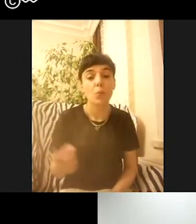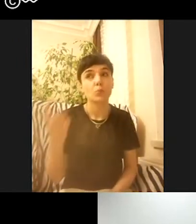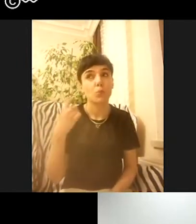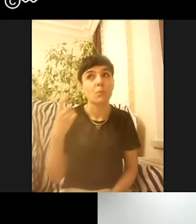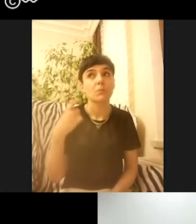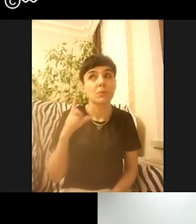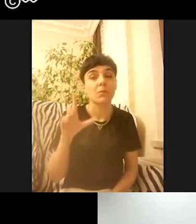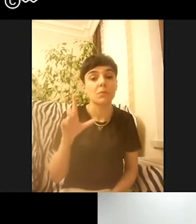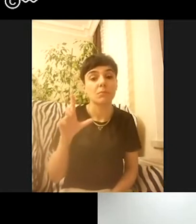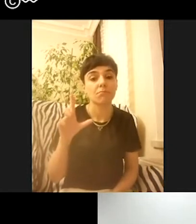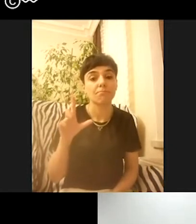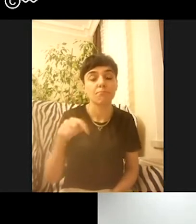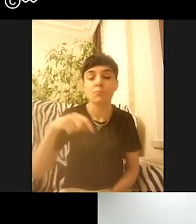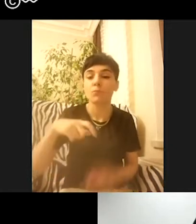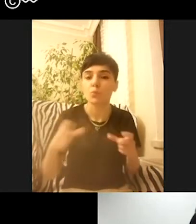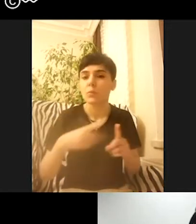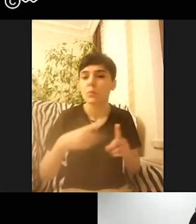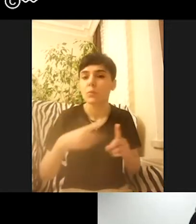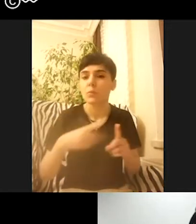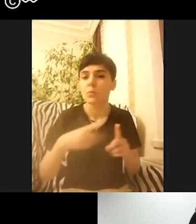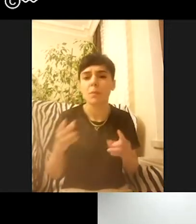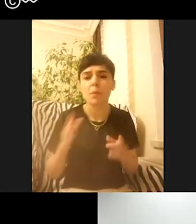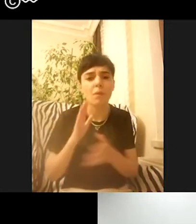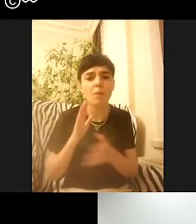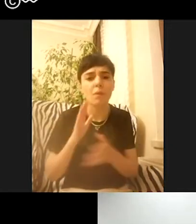movements, and especially Pride,